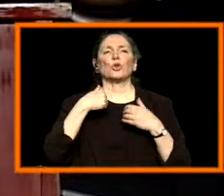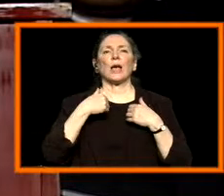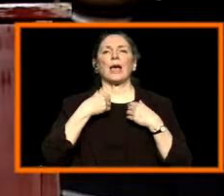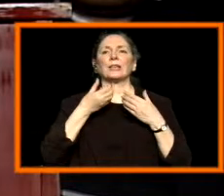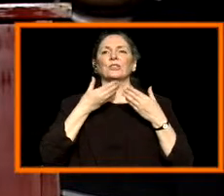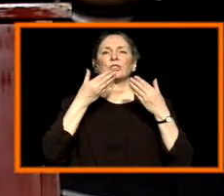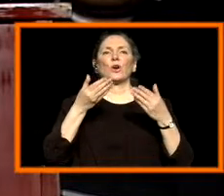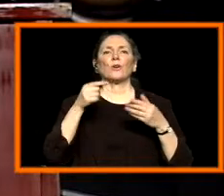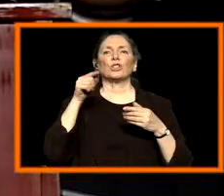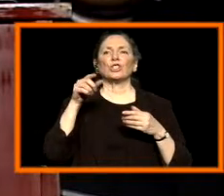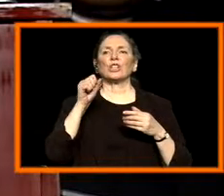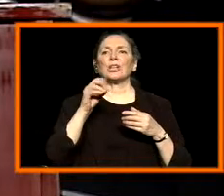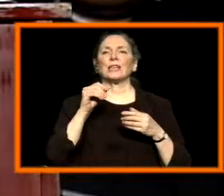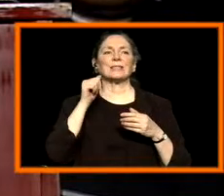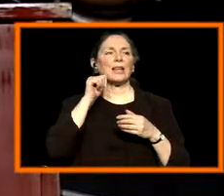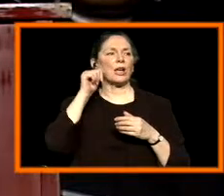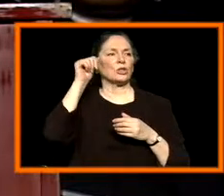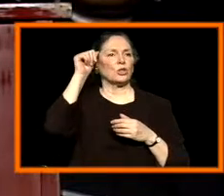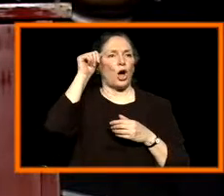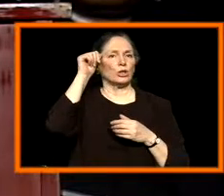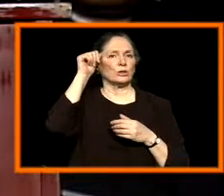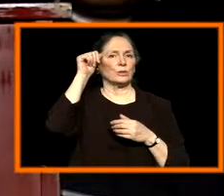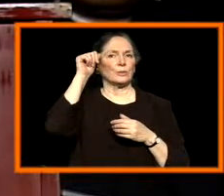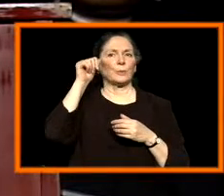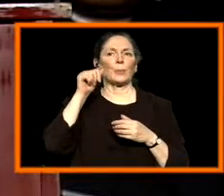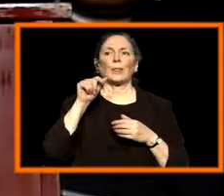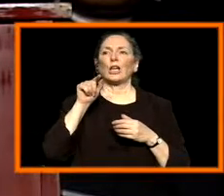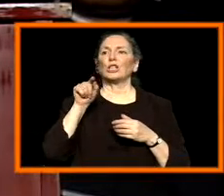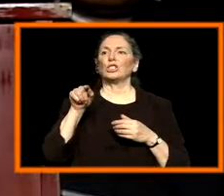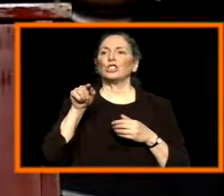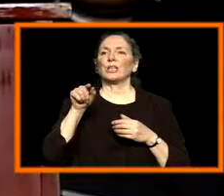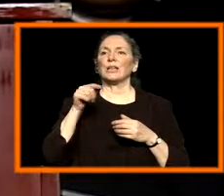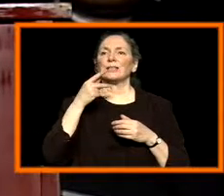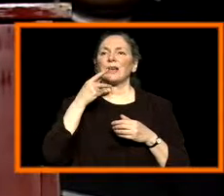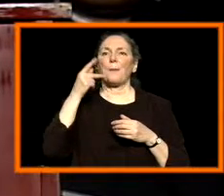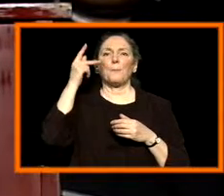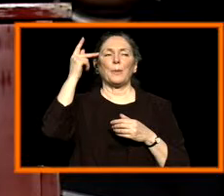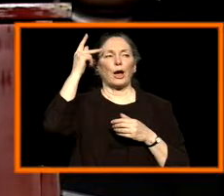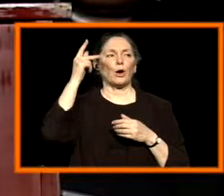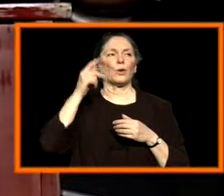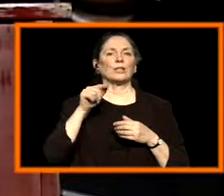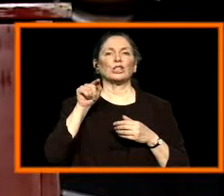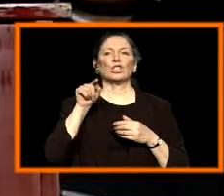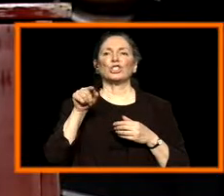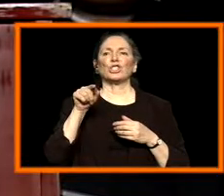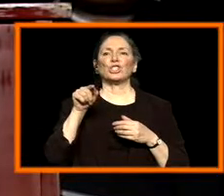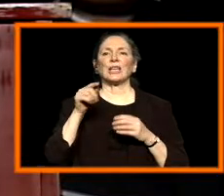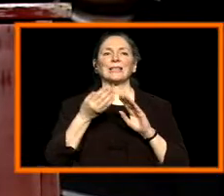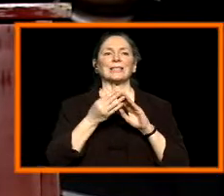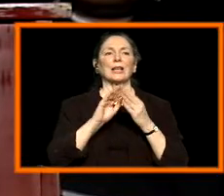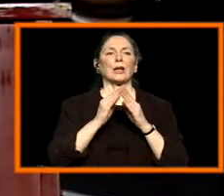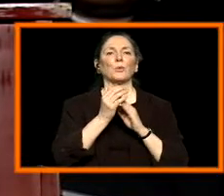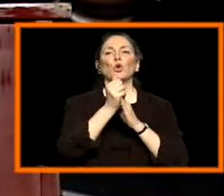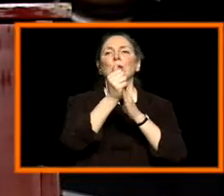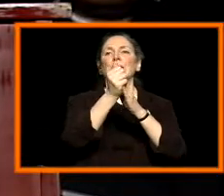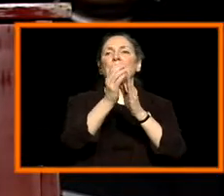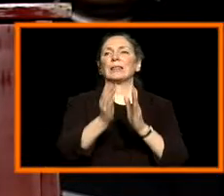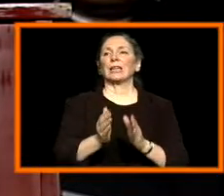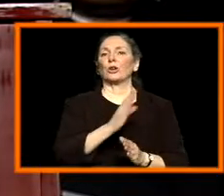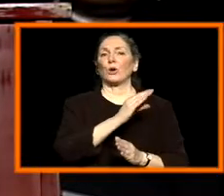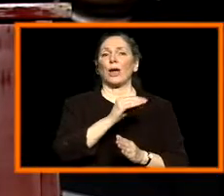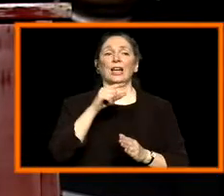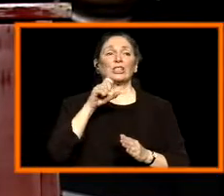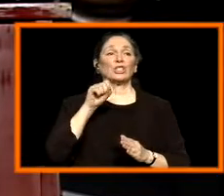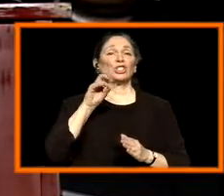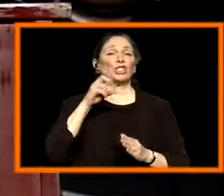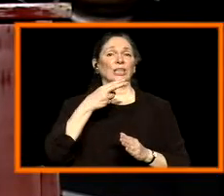offer. She is an adult. She is a parent. She is a community leader, and she